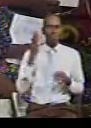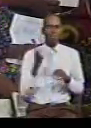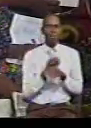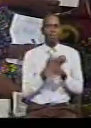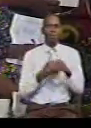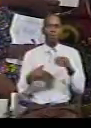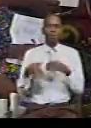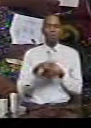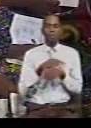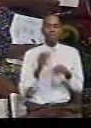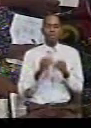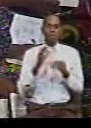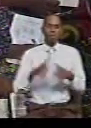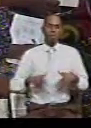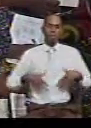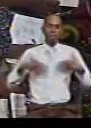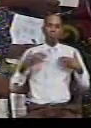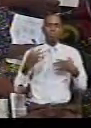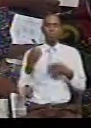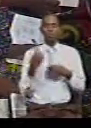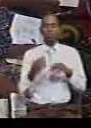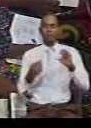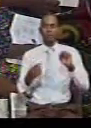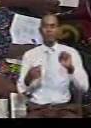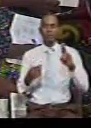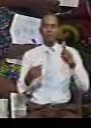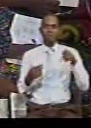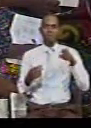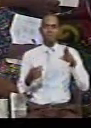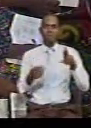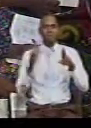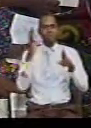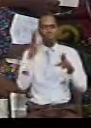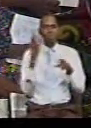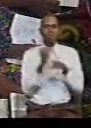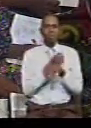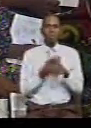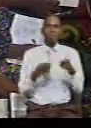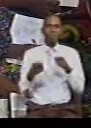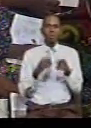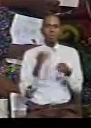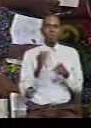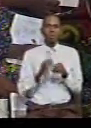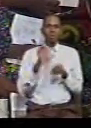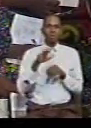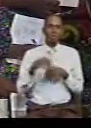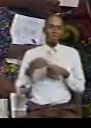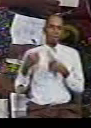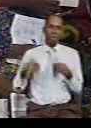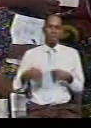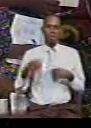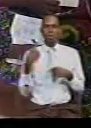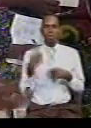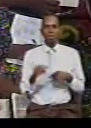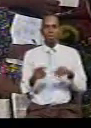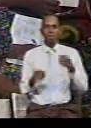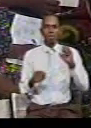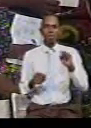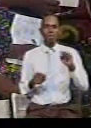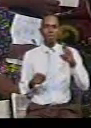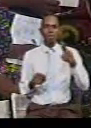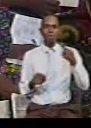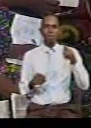In your life, the super will take over. In your heart, the super will take